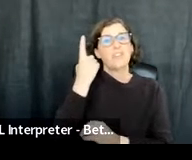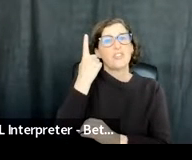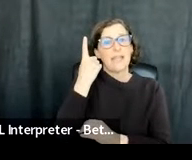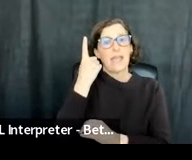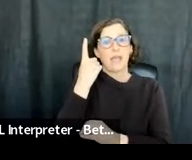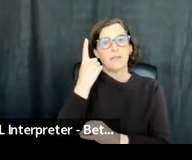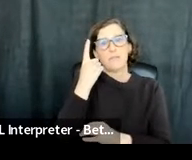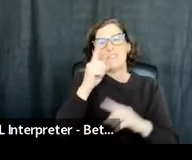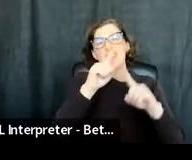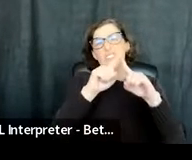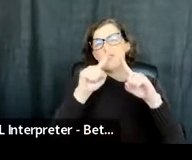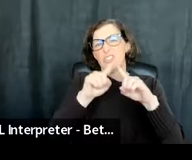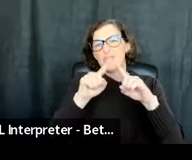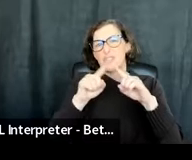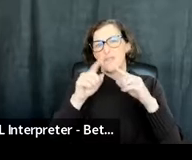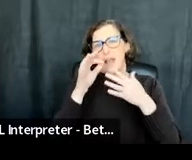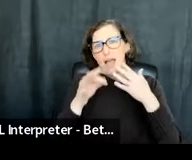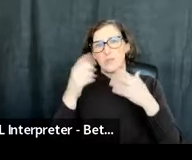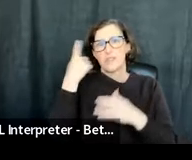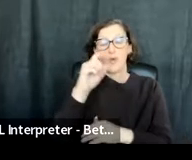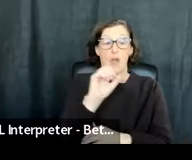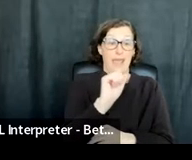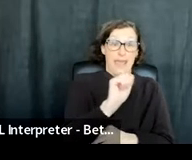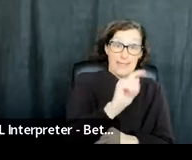of IT, AT, and